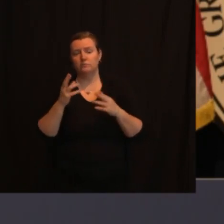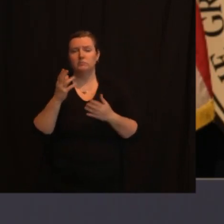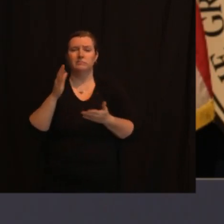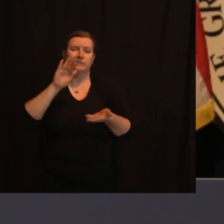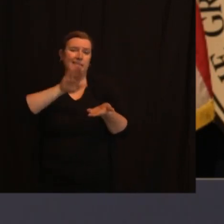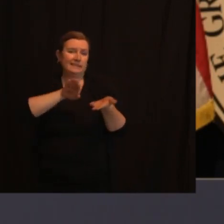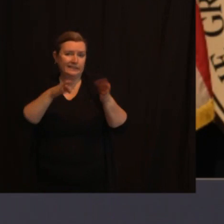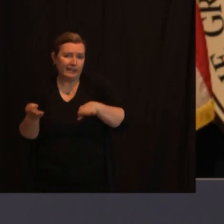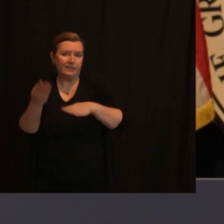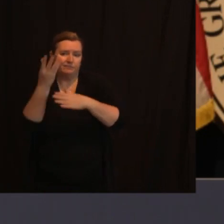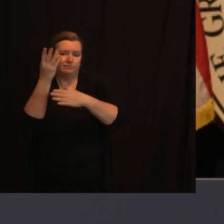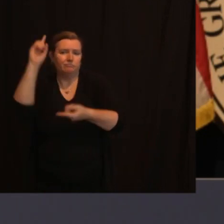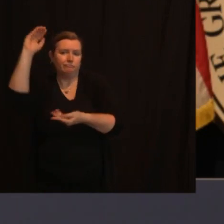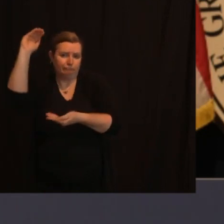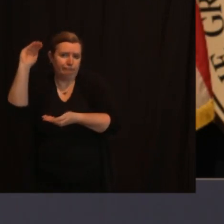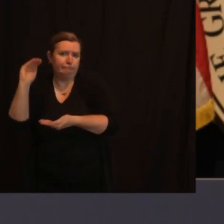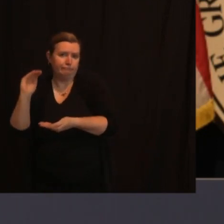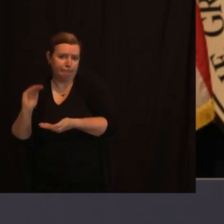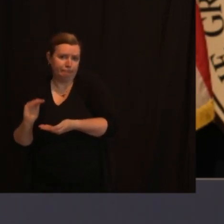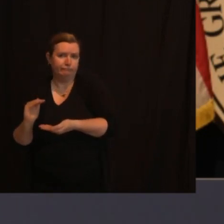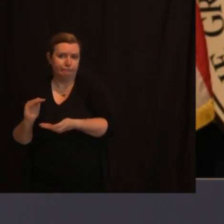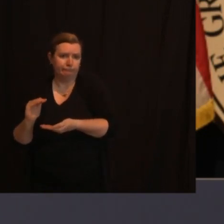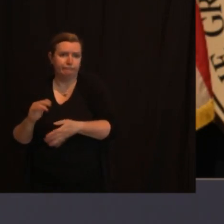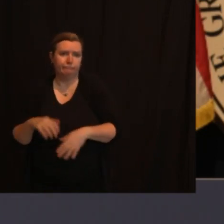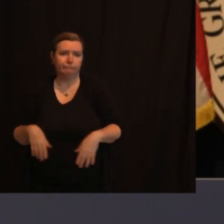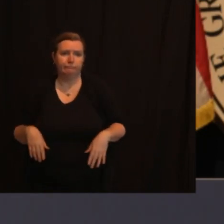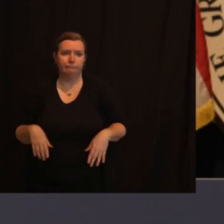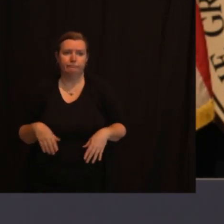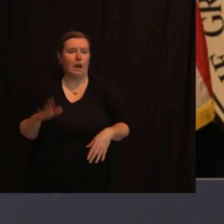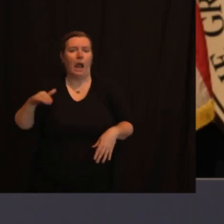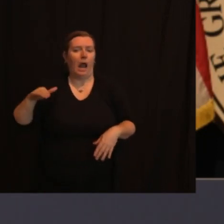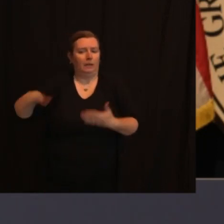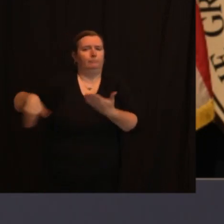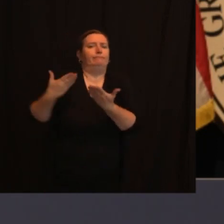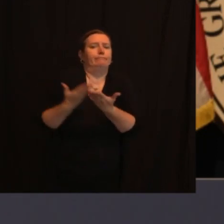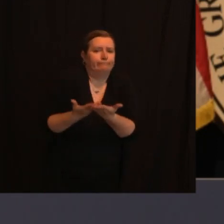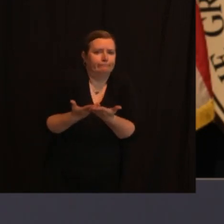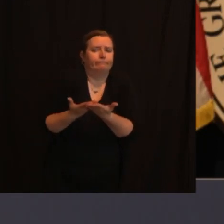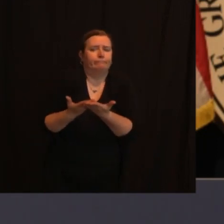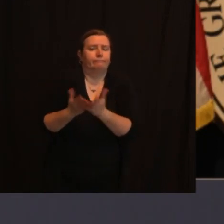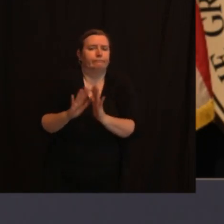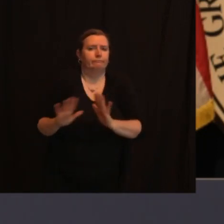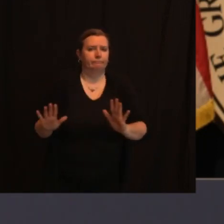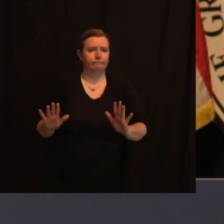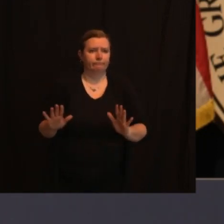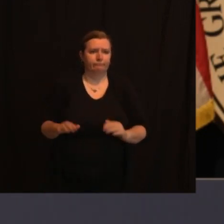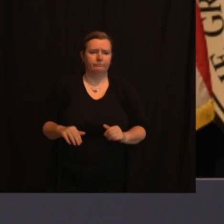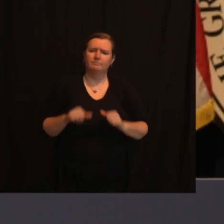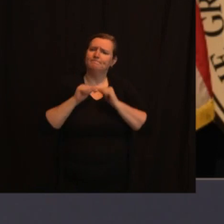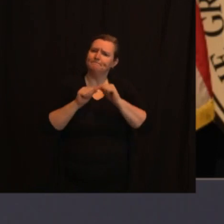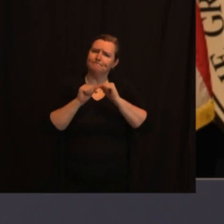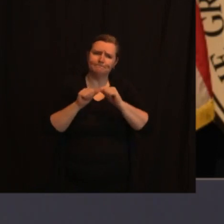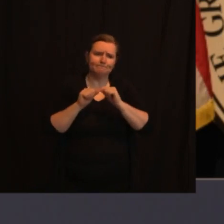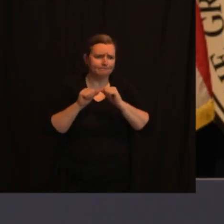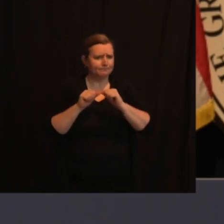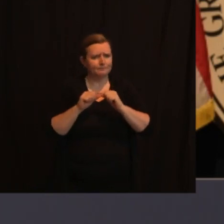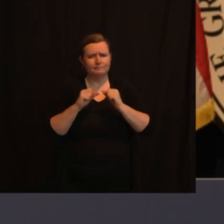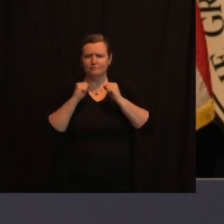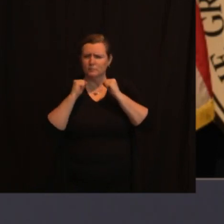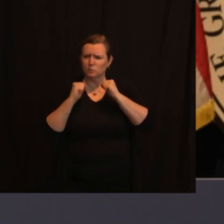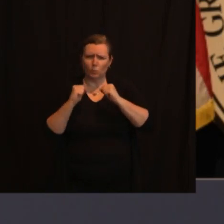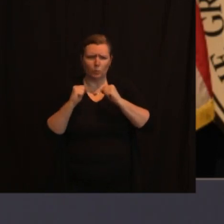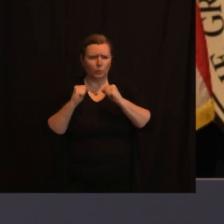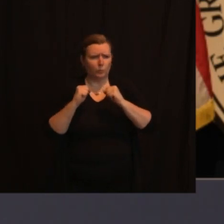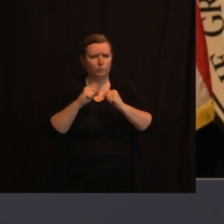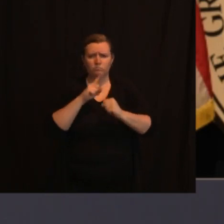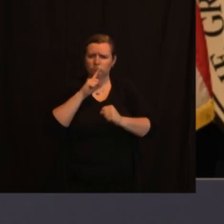there yet, and that's why we've got to continue to keep asking you, stay at it, stay strong. I promise you we're going to take